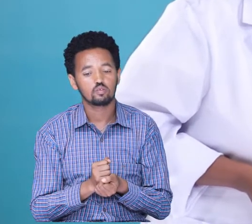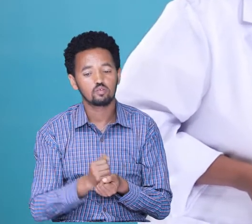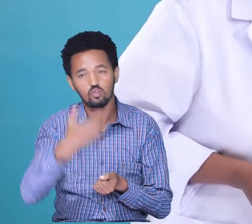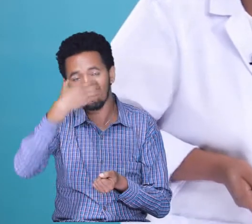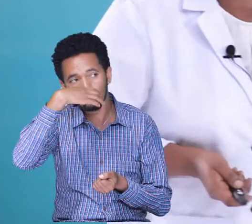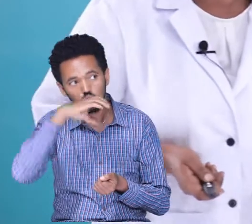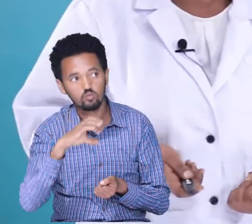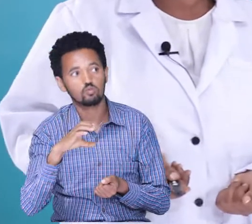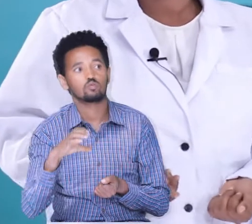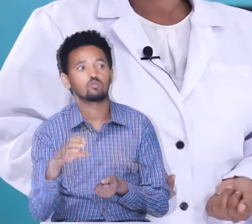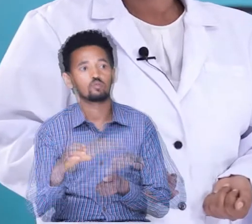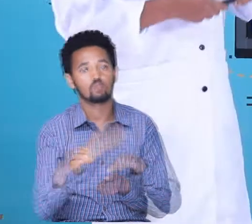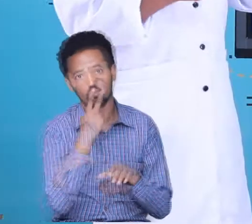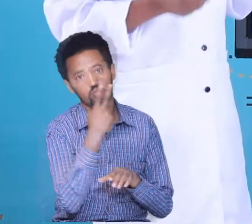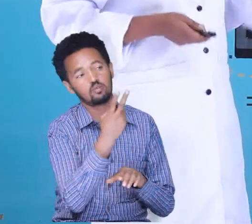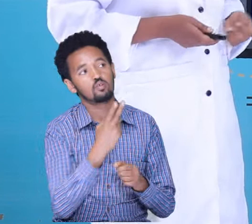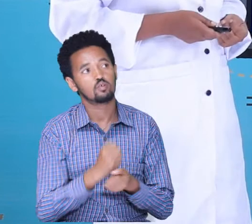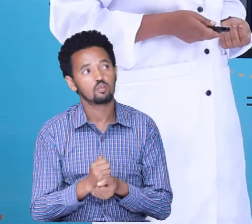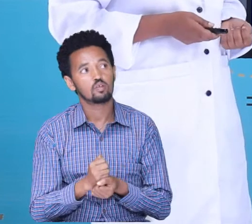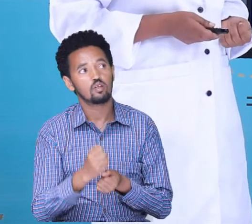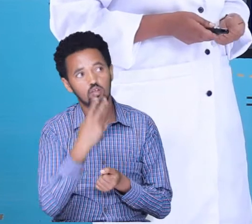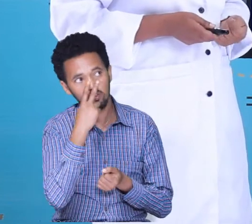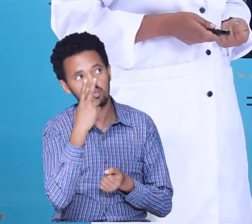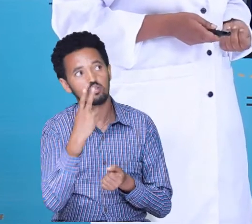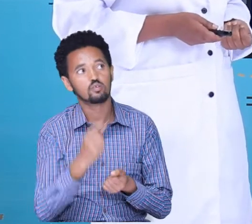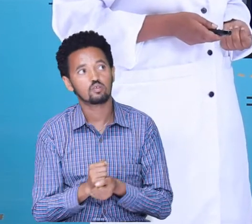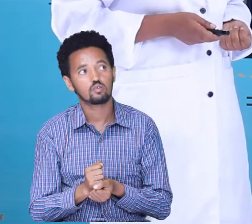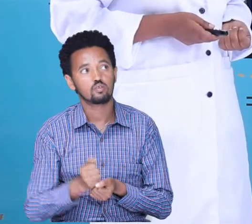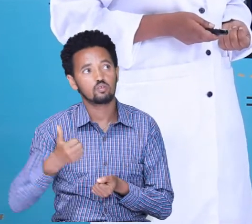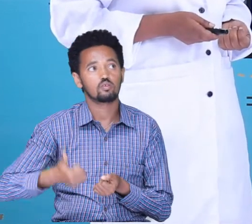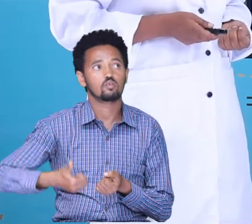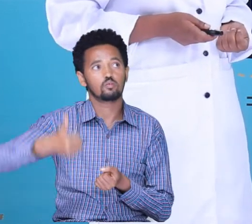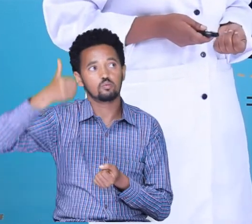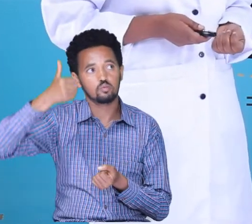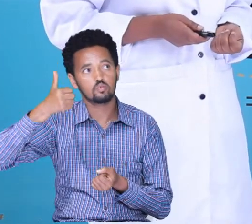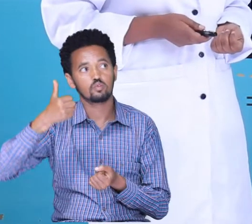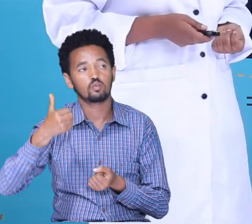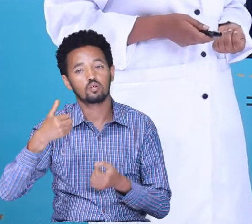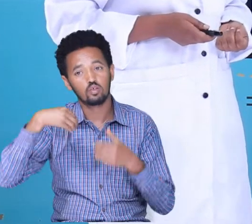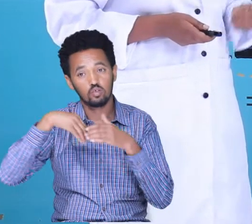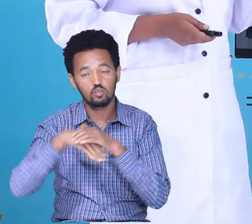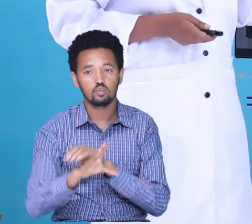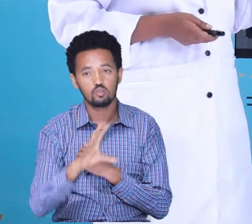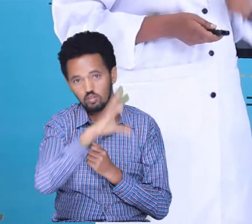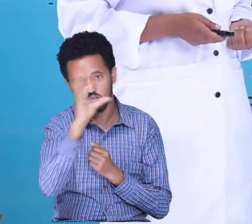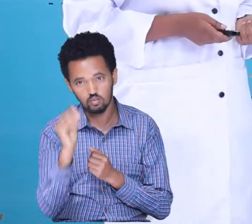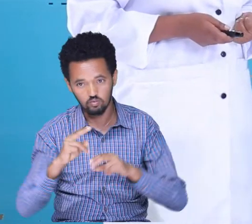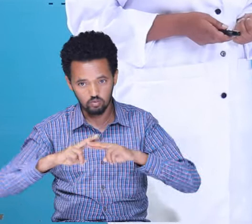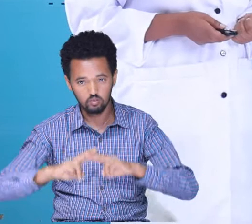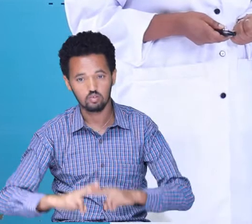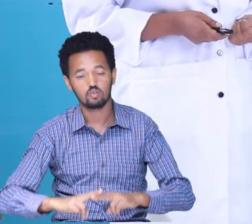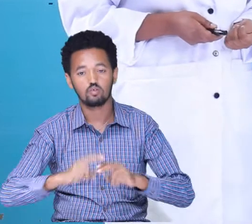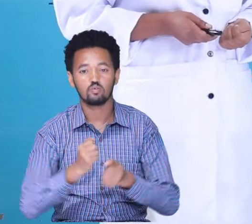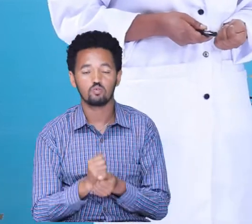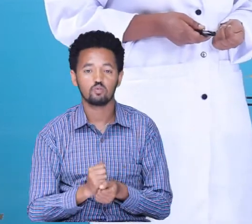southeastern part of Africa. Let us see the major planetary winds of Africa. Depend on your lower